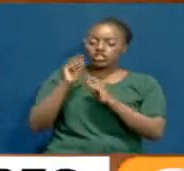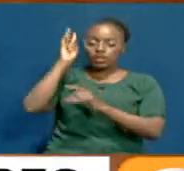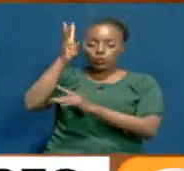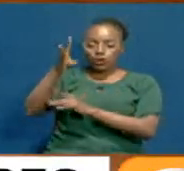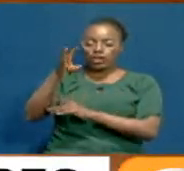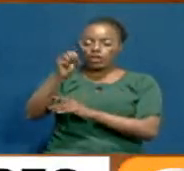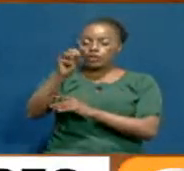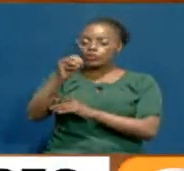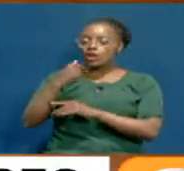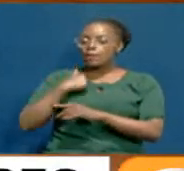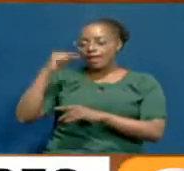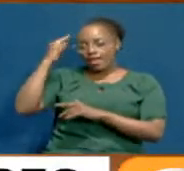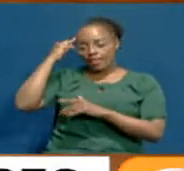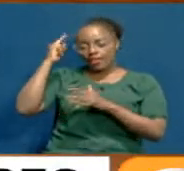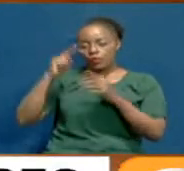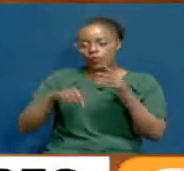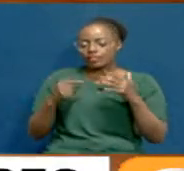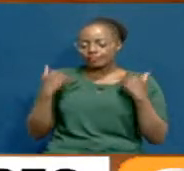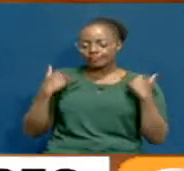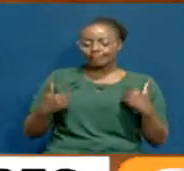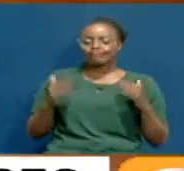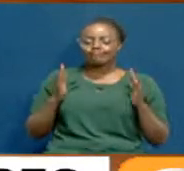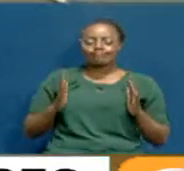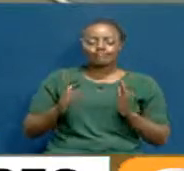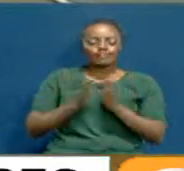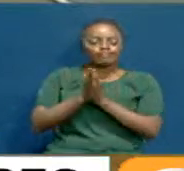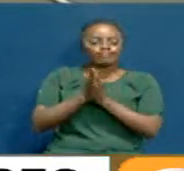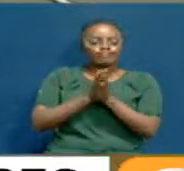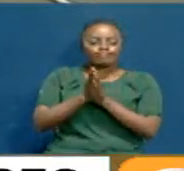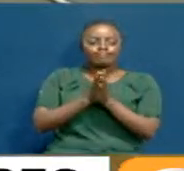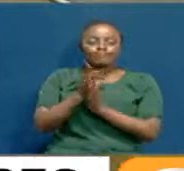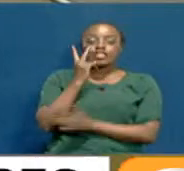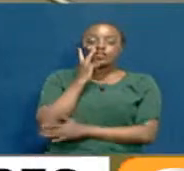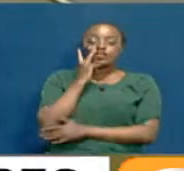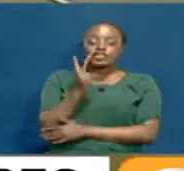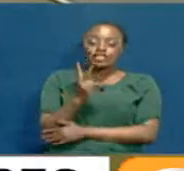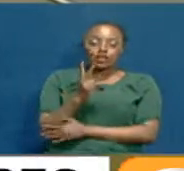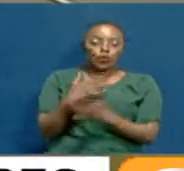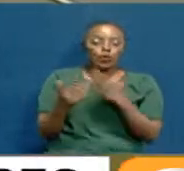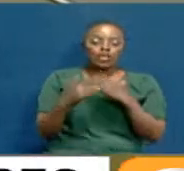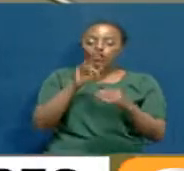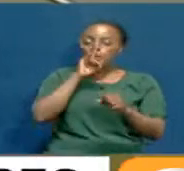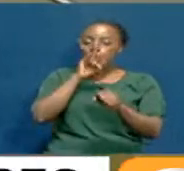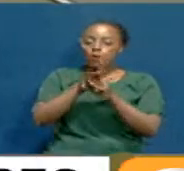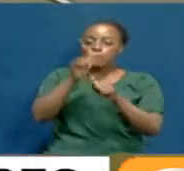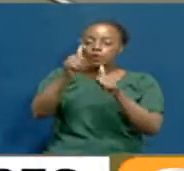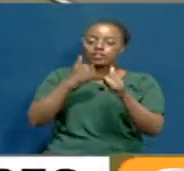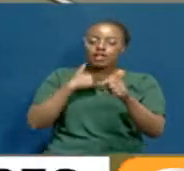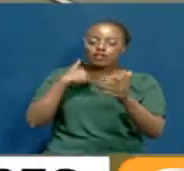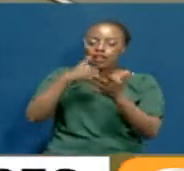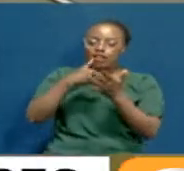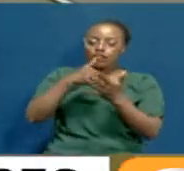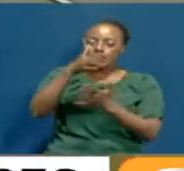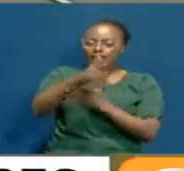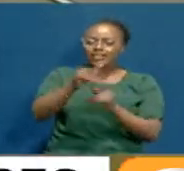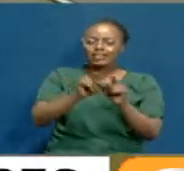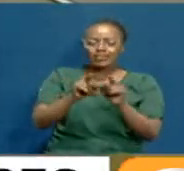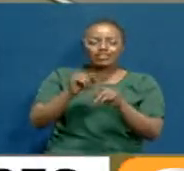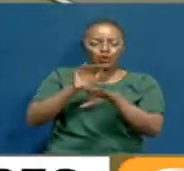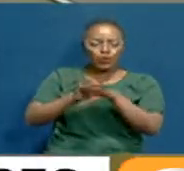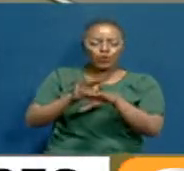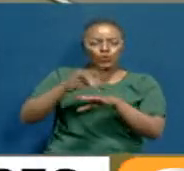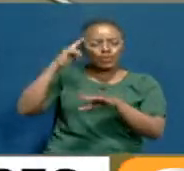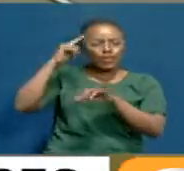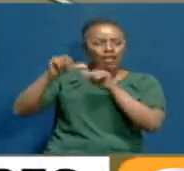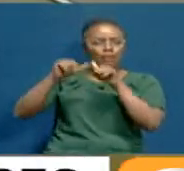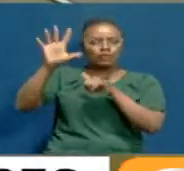think personally, I'm looking forward to seeing whichever promises that are being put on the forefront. Like, it's refreshing to think